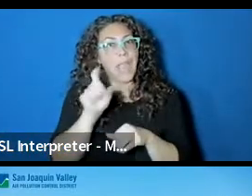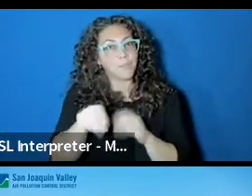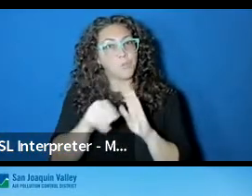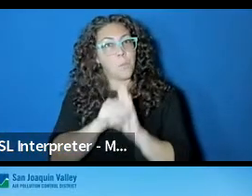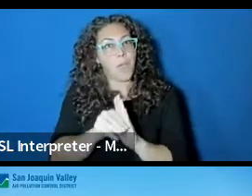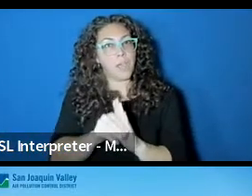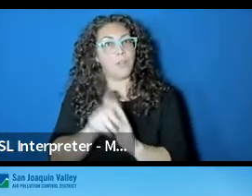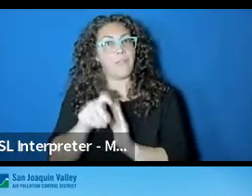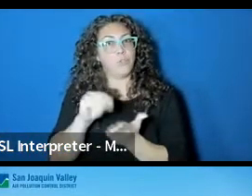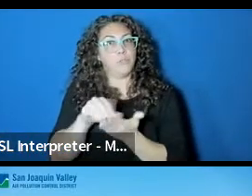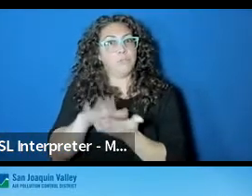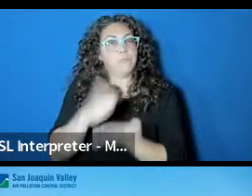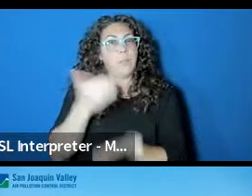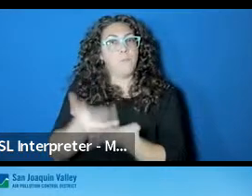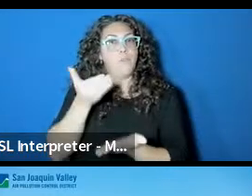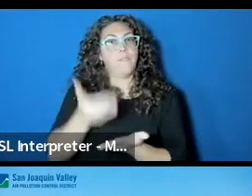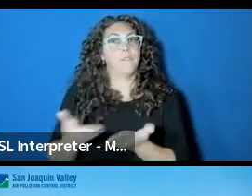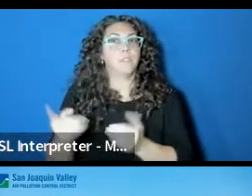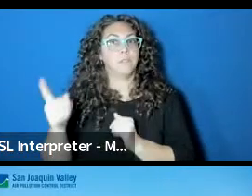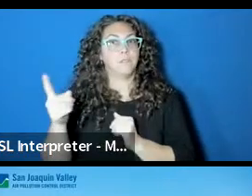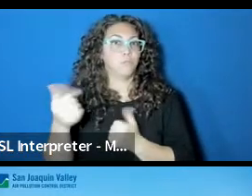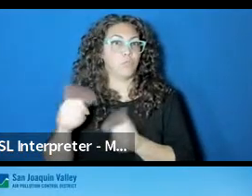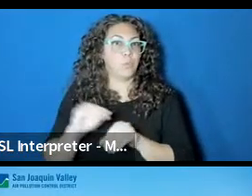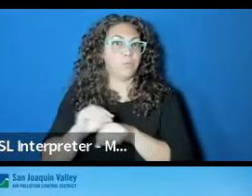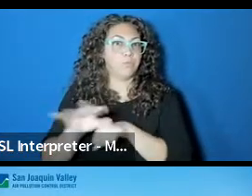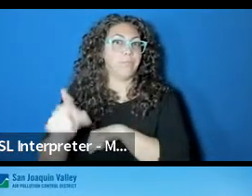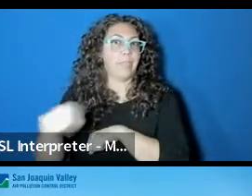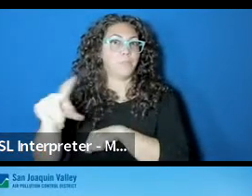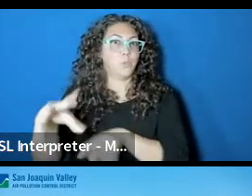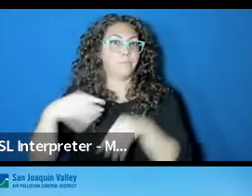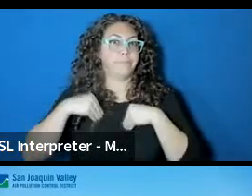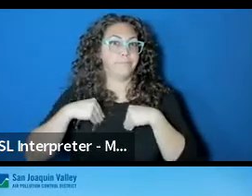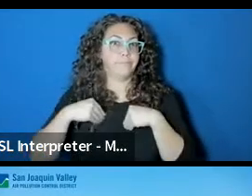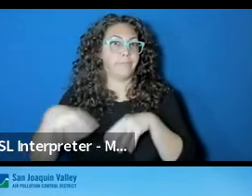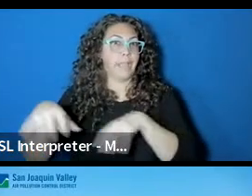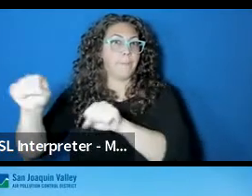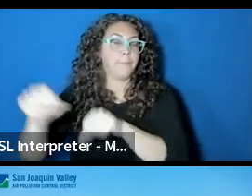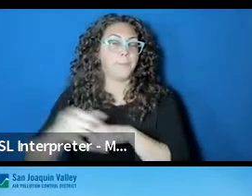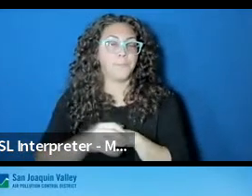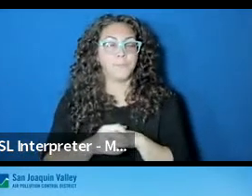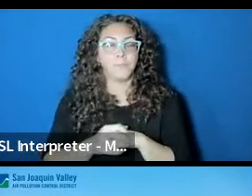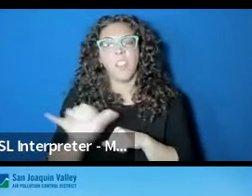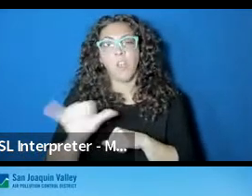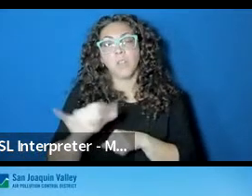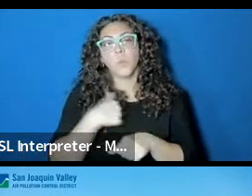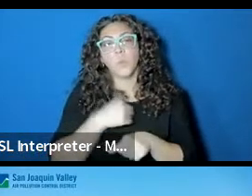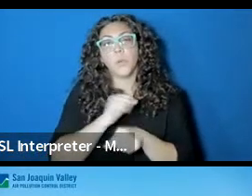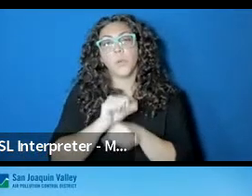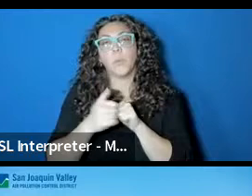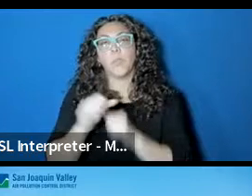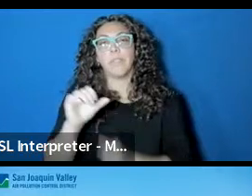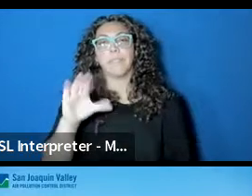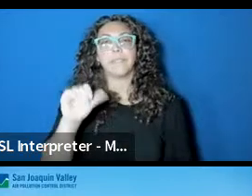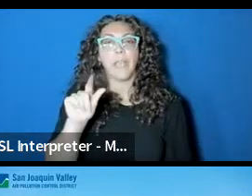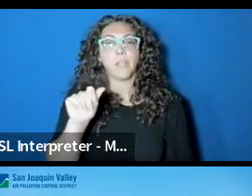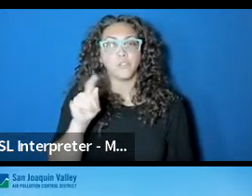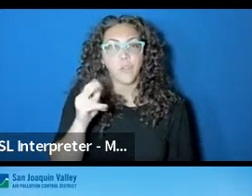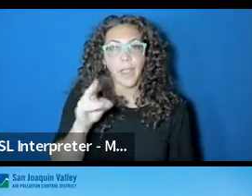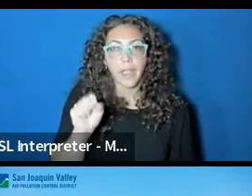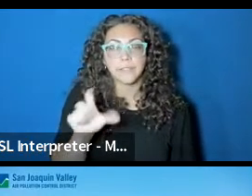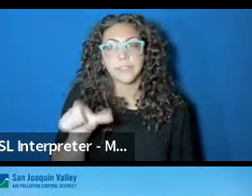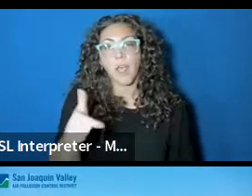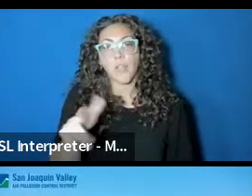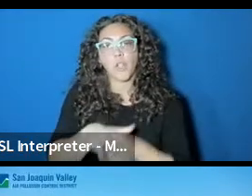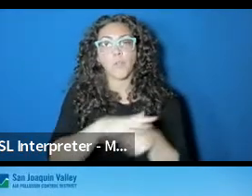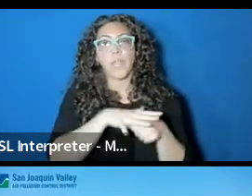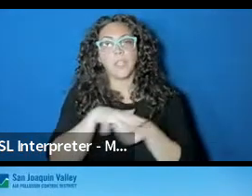talking about earlier, another big piece is actually working with Caltrans or other locations where we're planting to develop, in some cases,